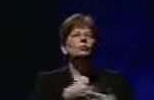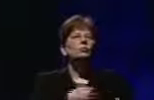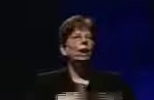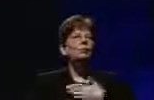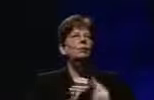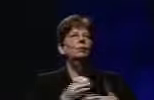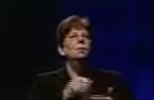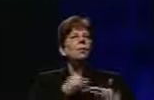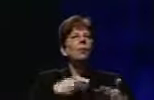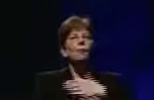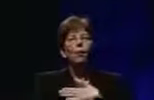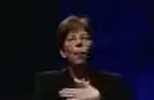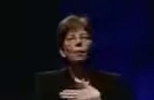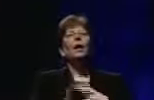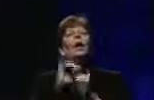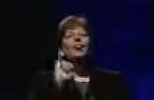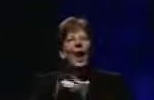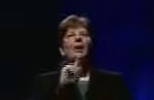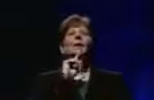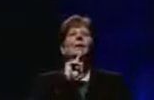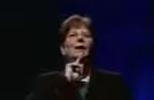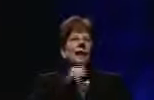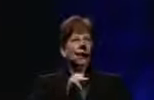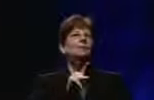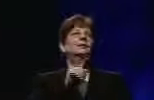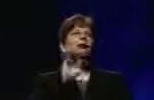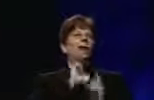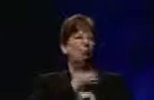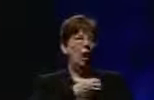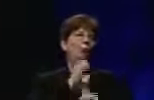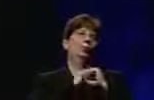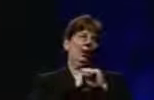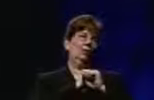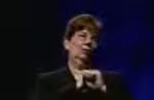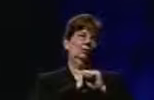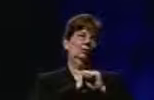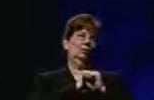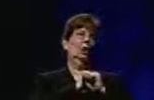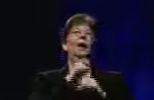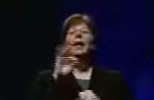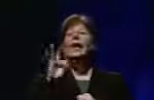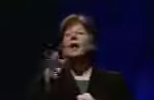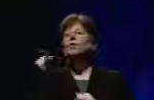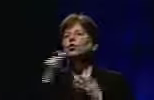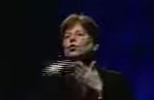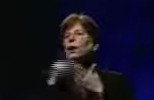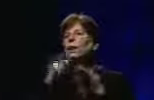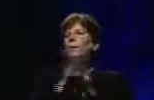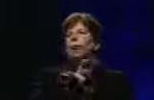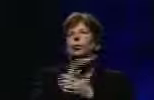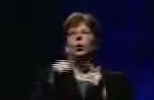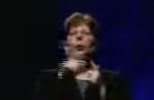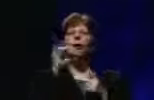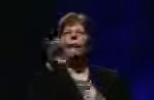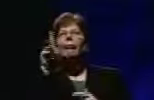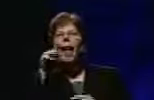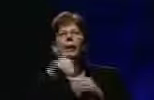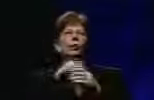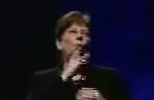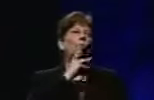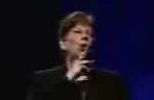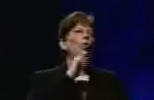or she is even born, that, my friends, is environmental protection. If you've ever written a paper about lead in water, or